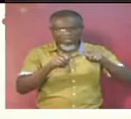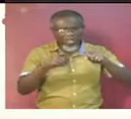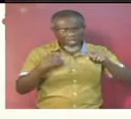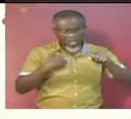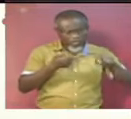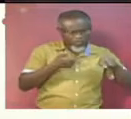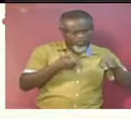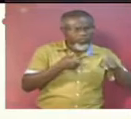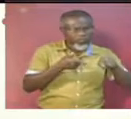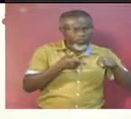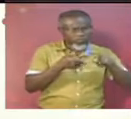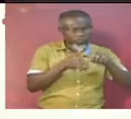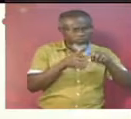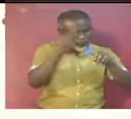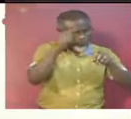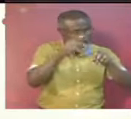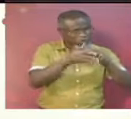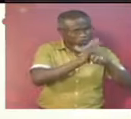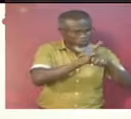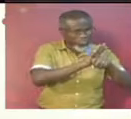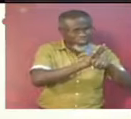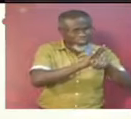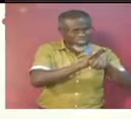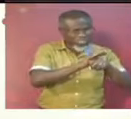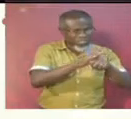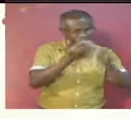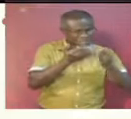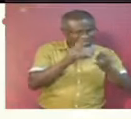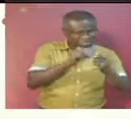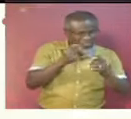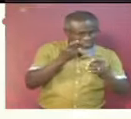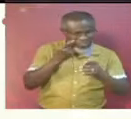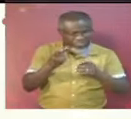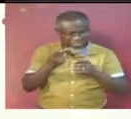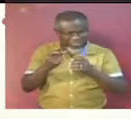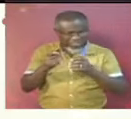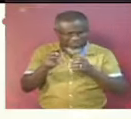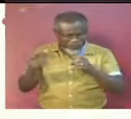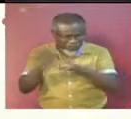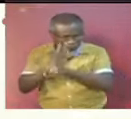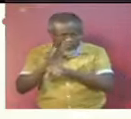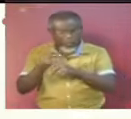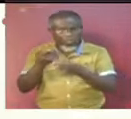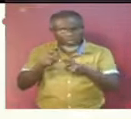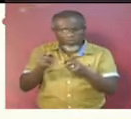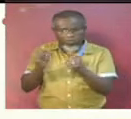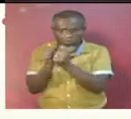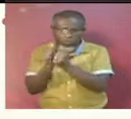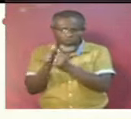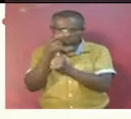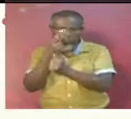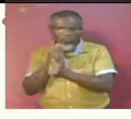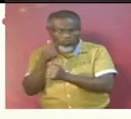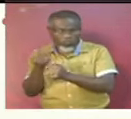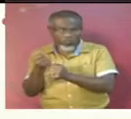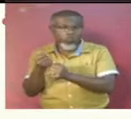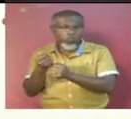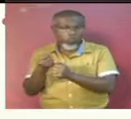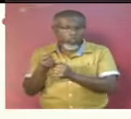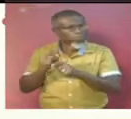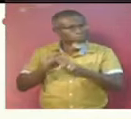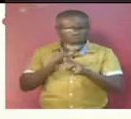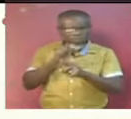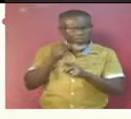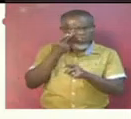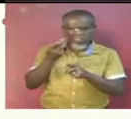extent hampered some of the other respiratory panel analyses, but we have not seen any worrying